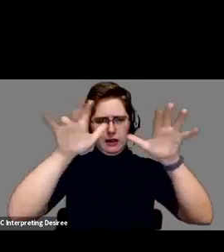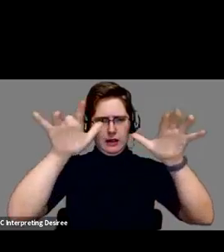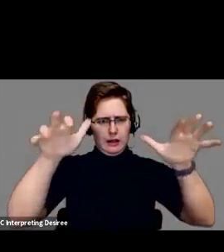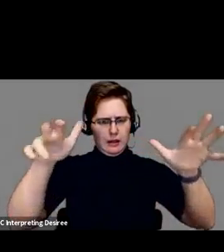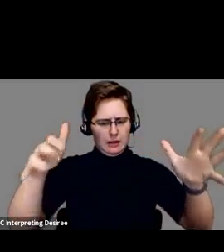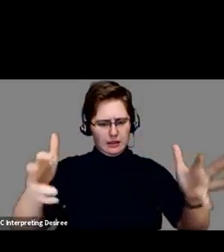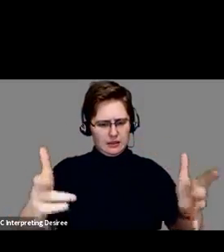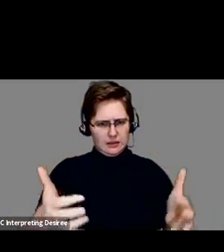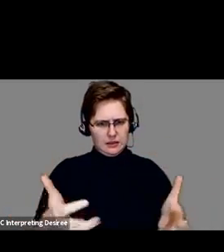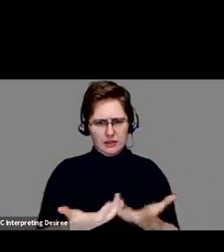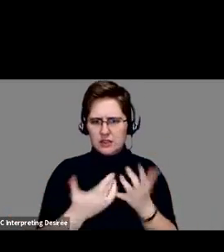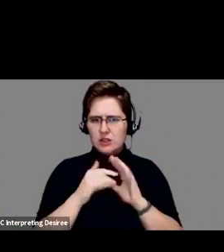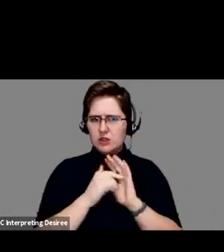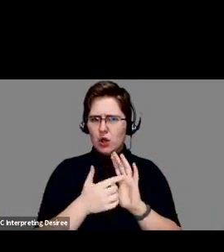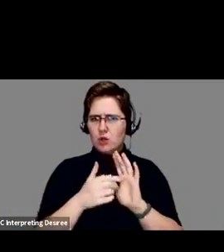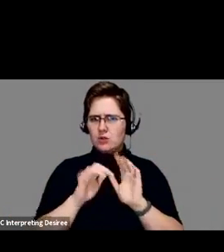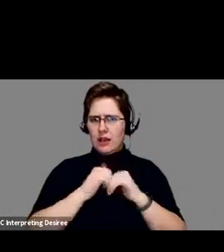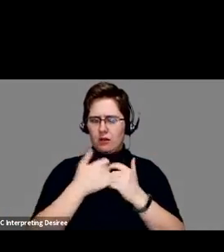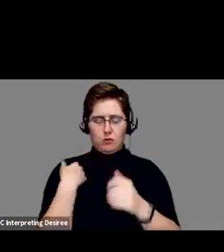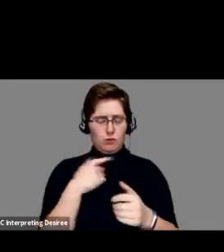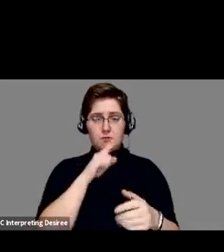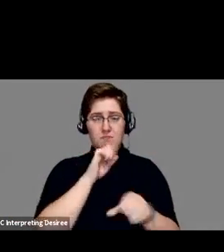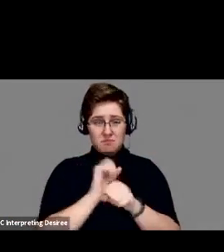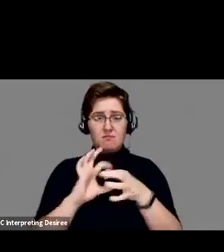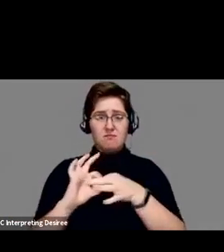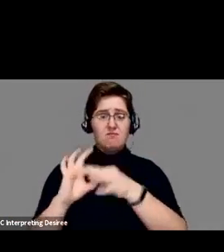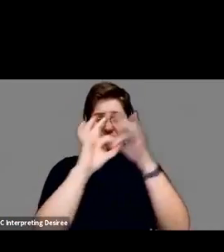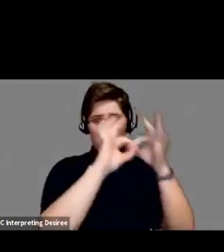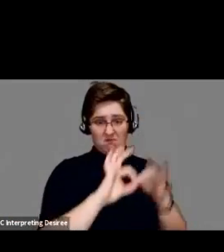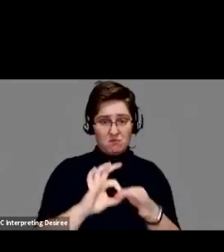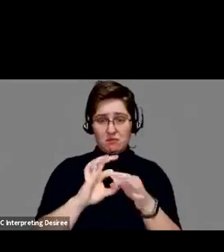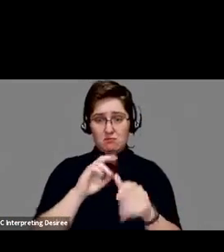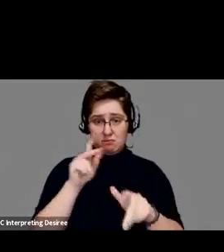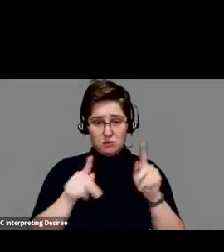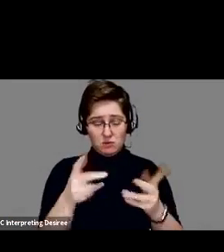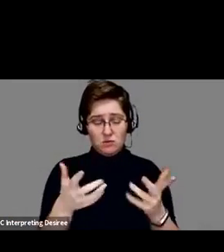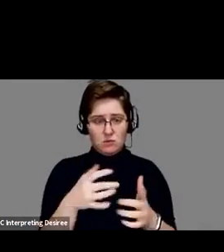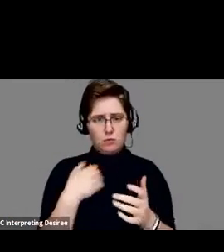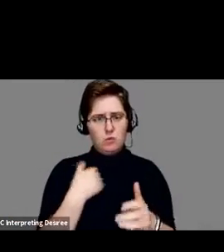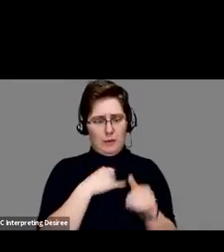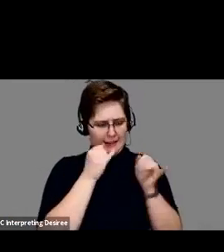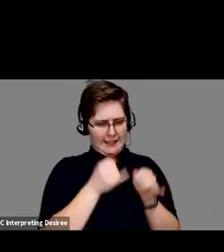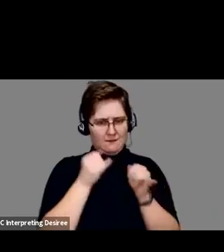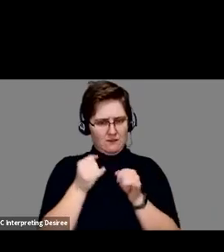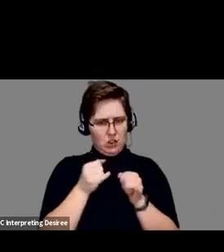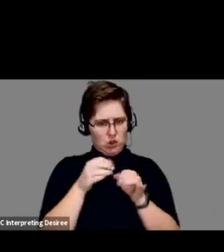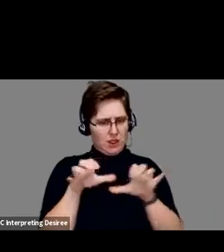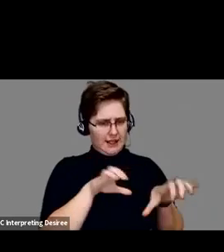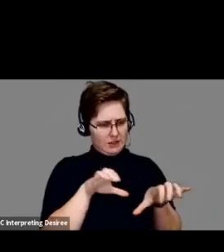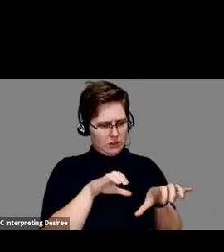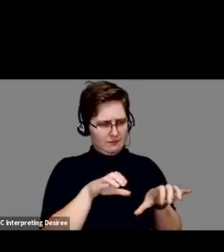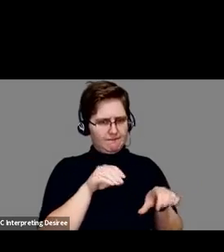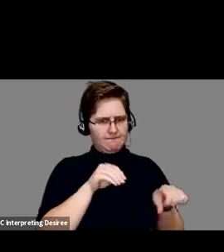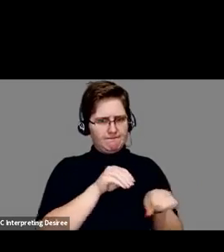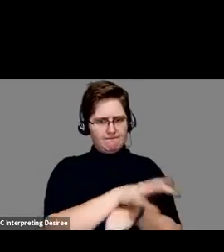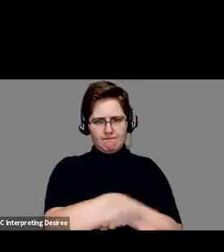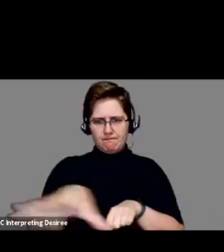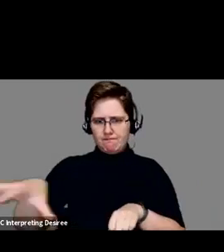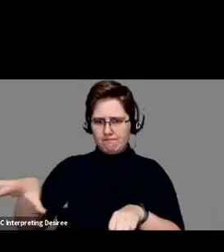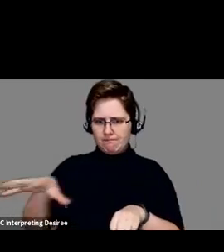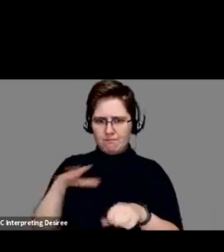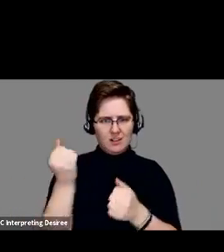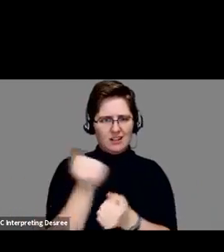how interconnected we actually are as people, and what we do individually affects everyone.